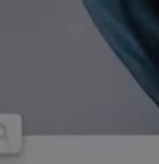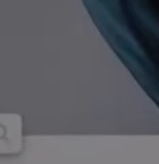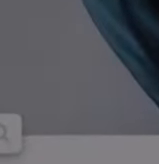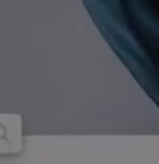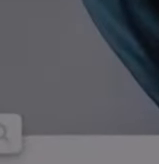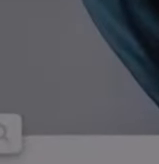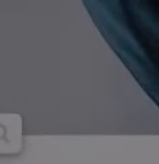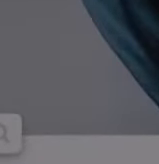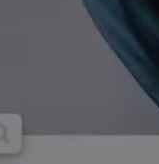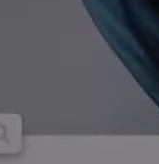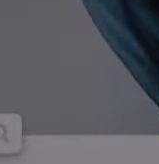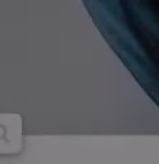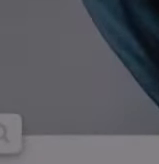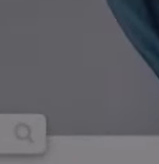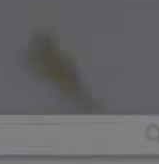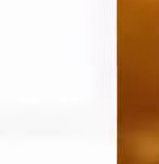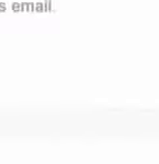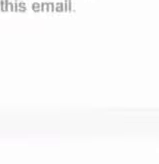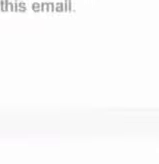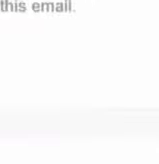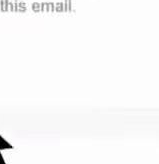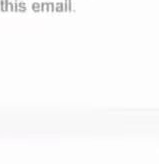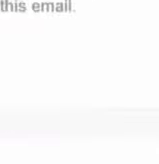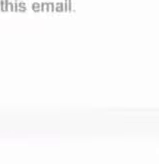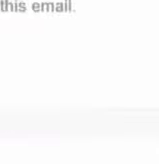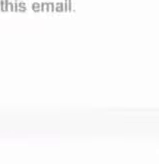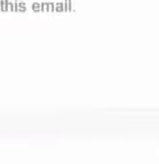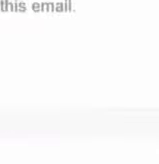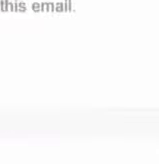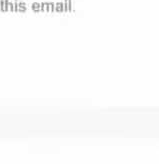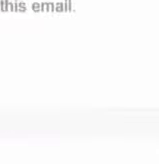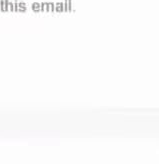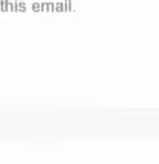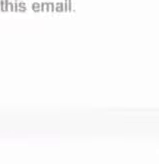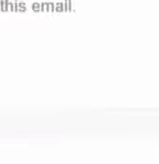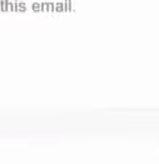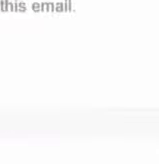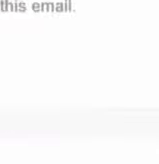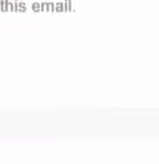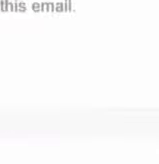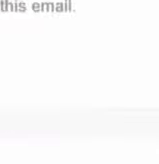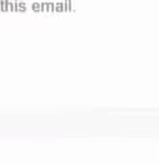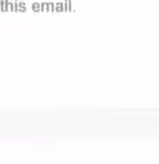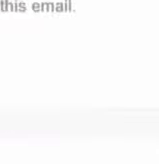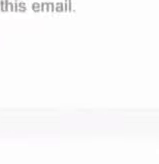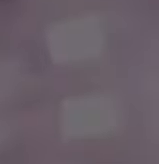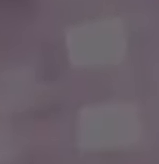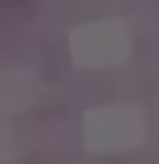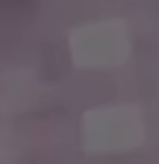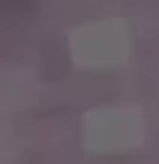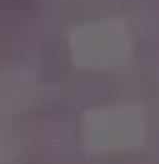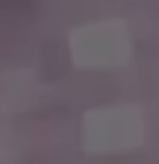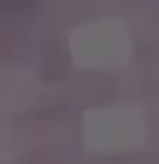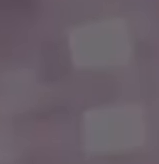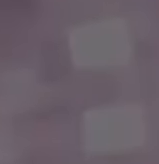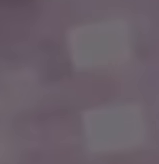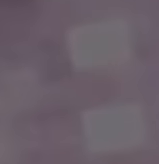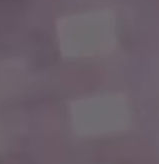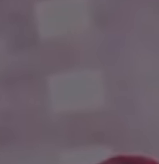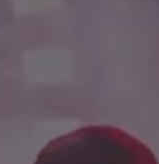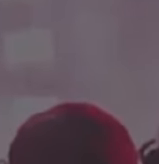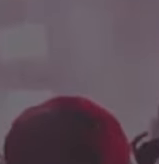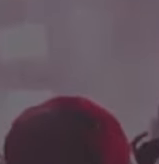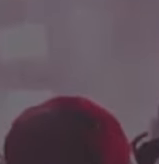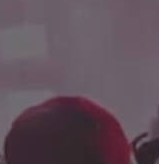will receive a message to verify your account. Open the email and click the verify email button, which will take you to the login